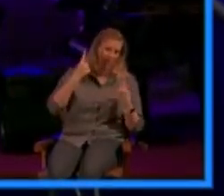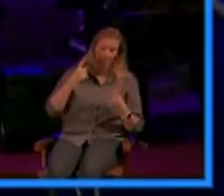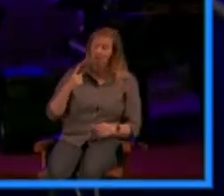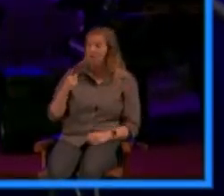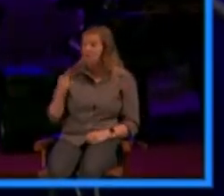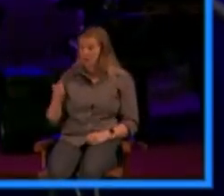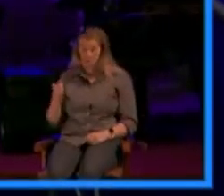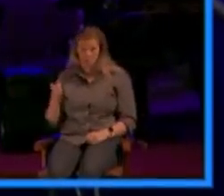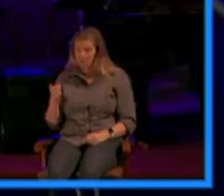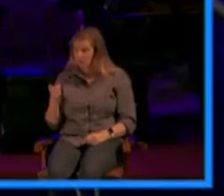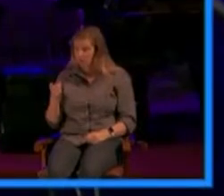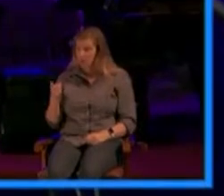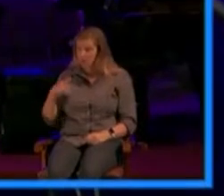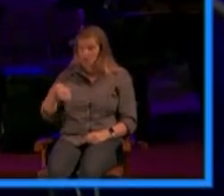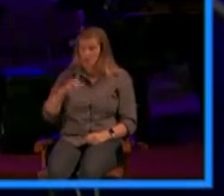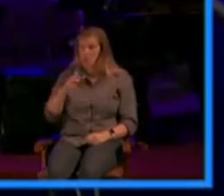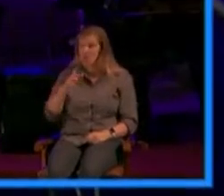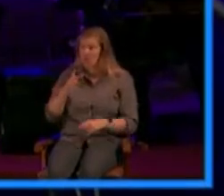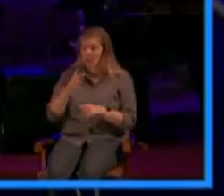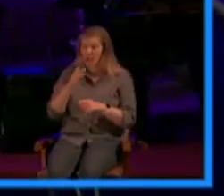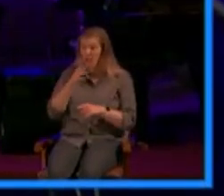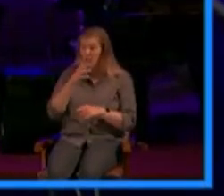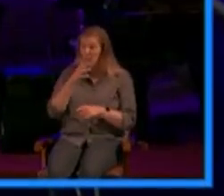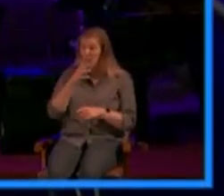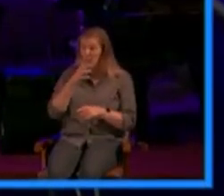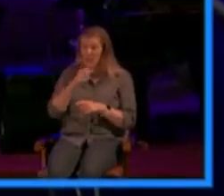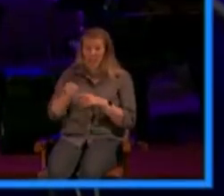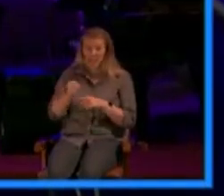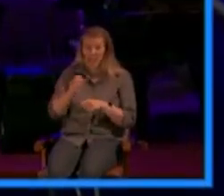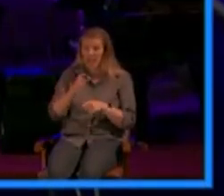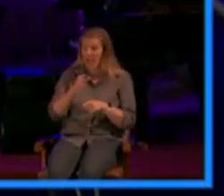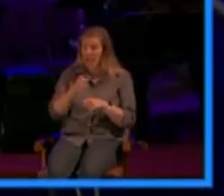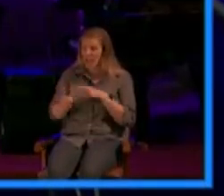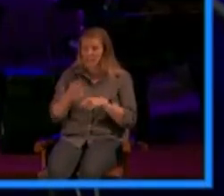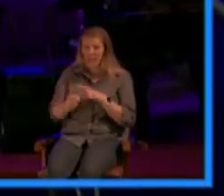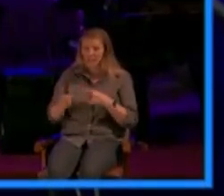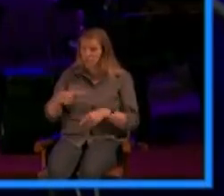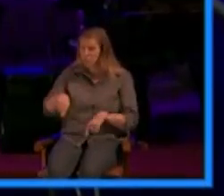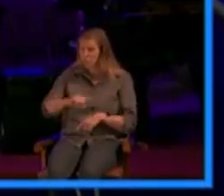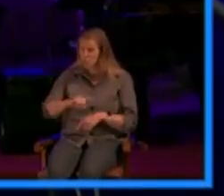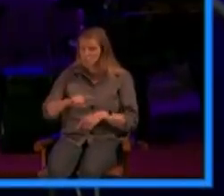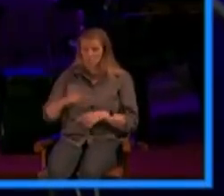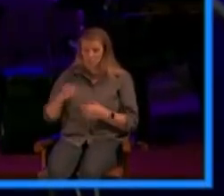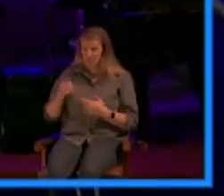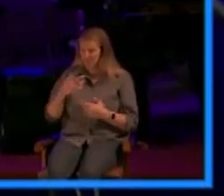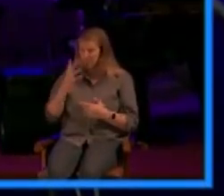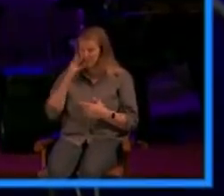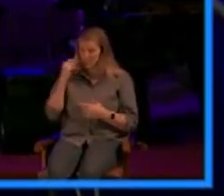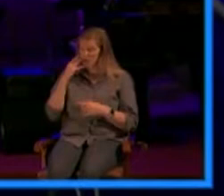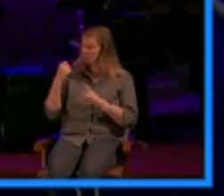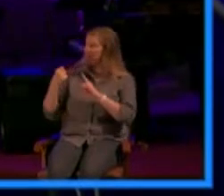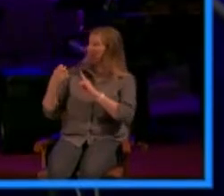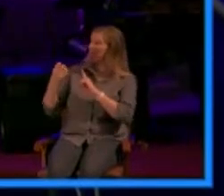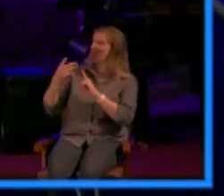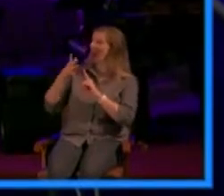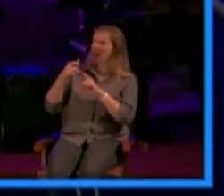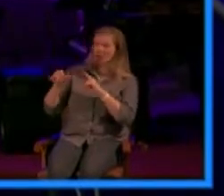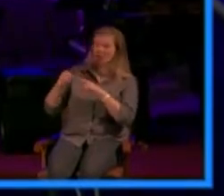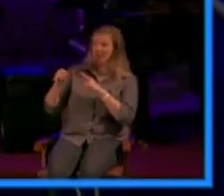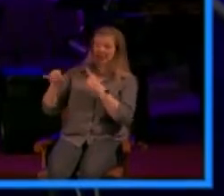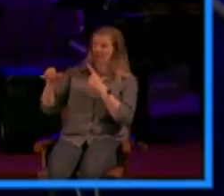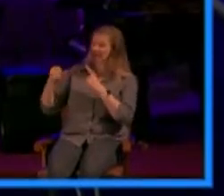out? Anybody got a witness out there, okay? You know what that feels like? I do. I played football. Let me tell you